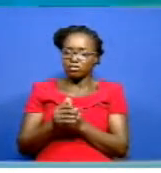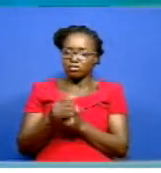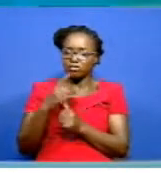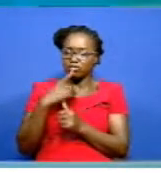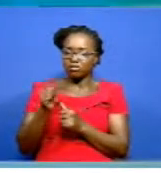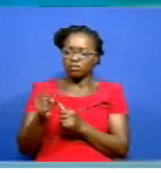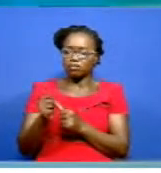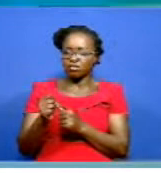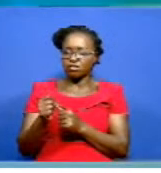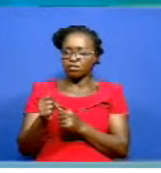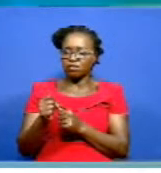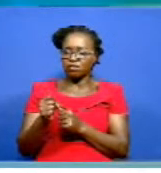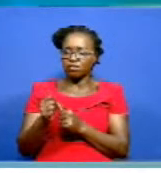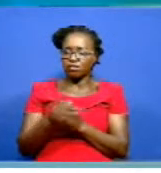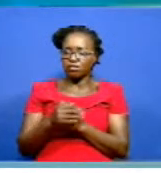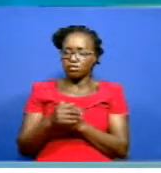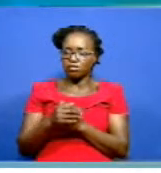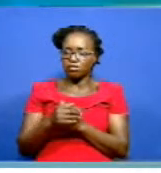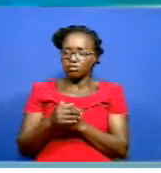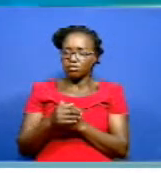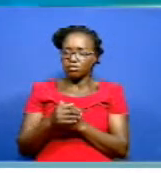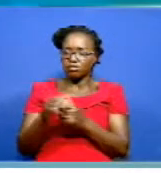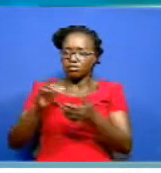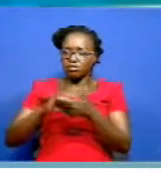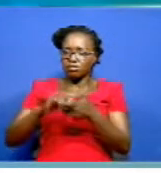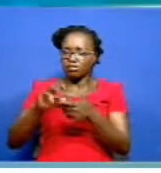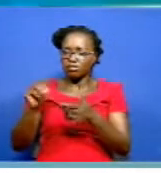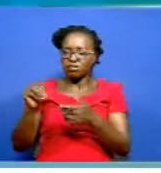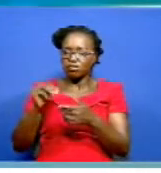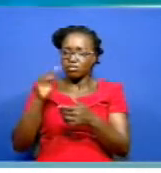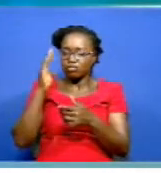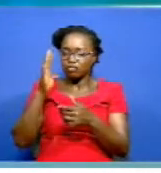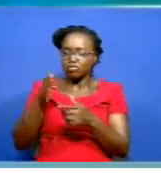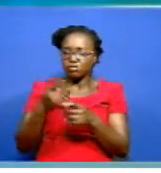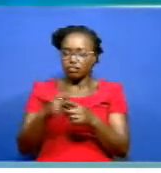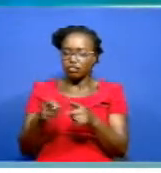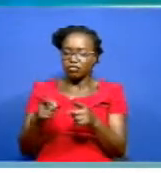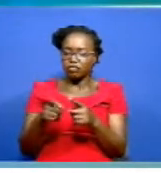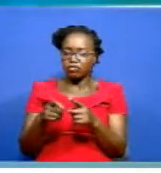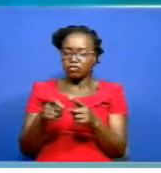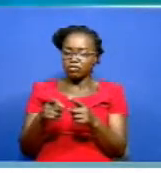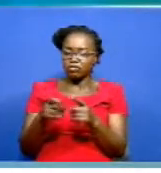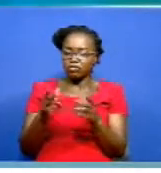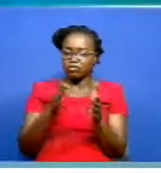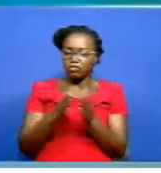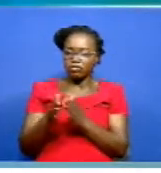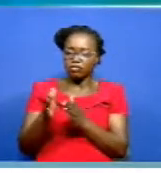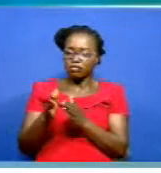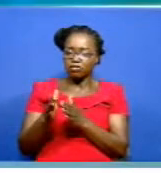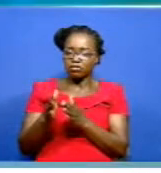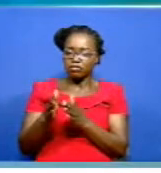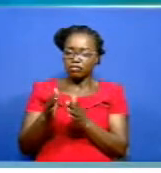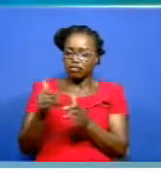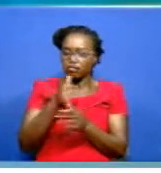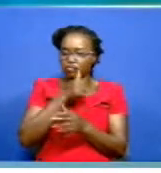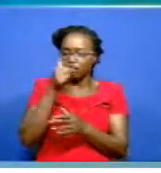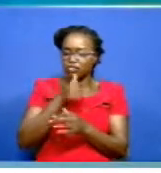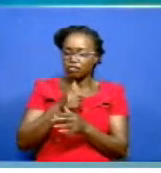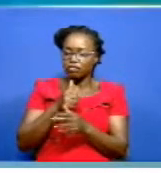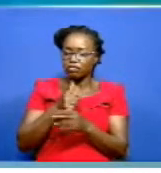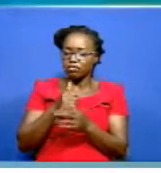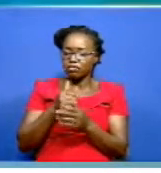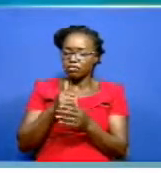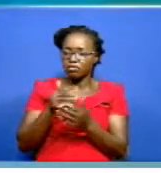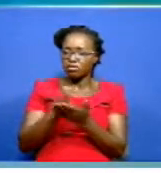So we are engaging them. However, we are also planning to allow the private sector to be able to